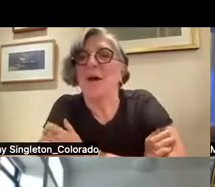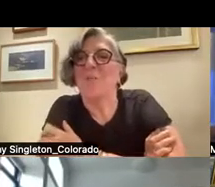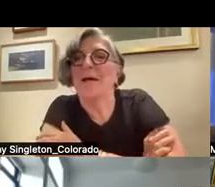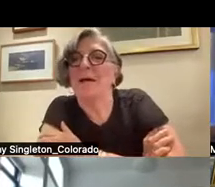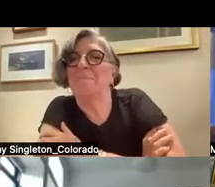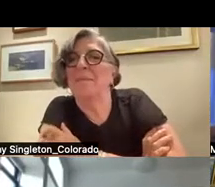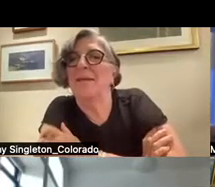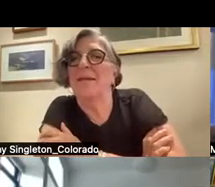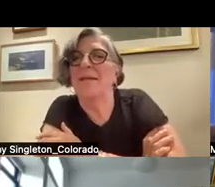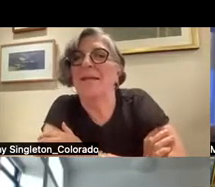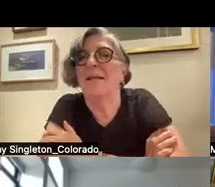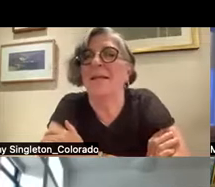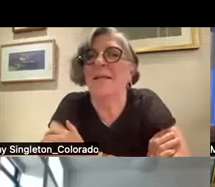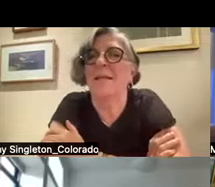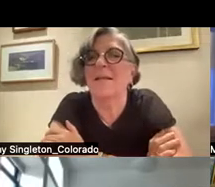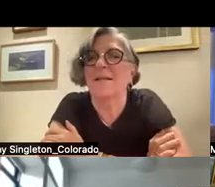very well, but